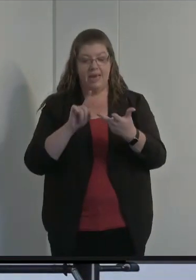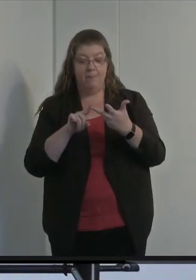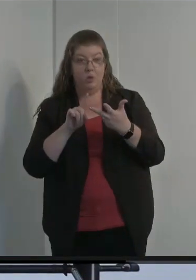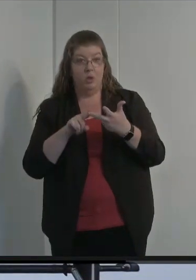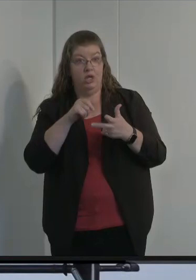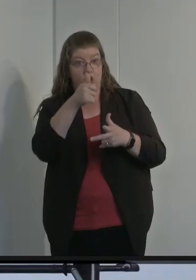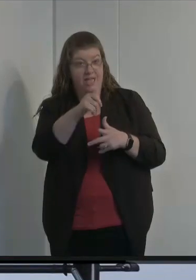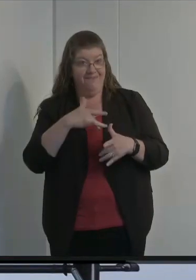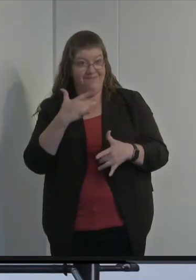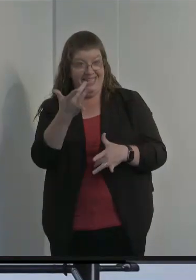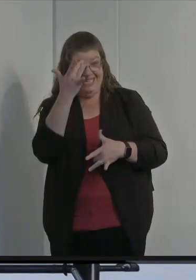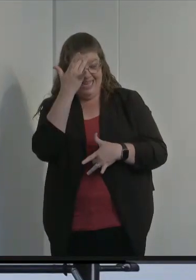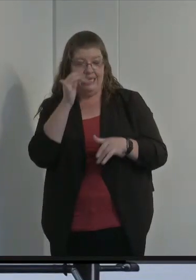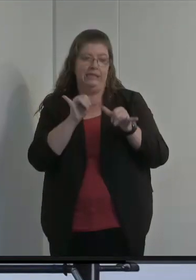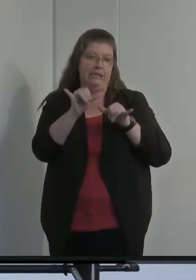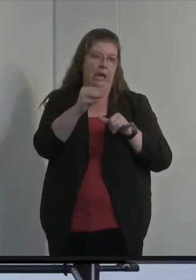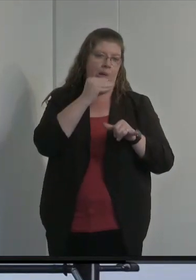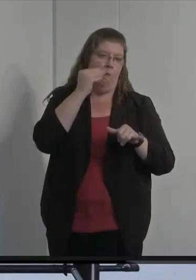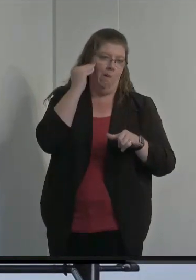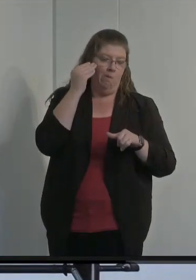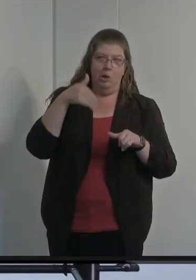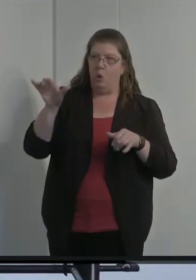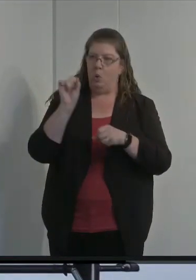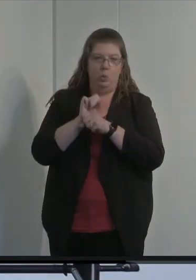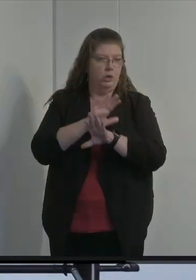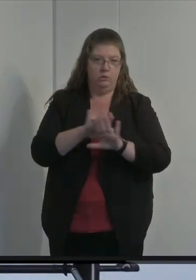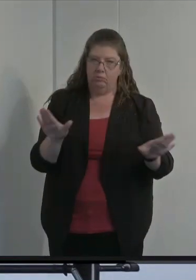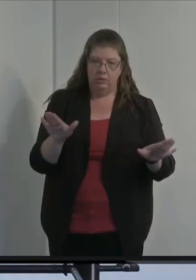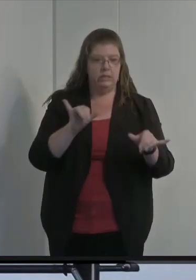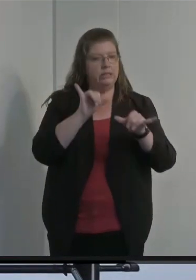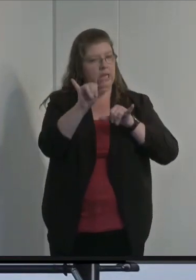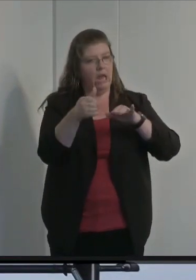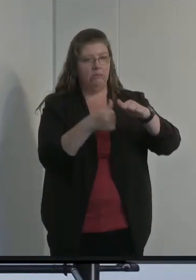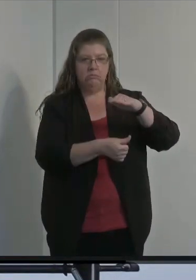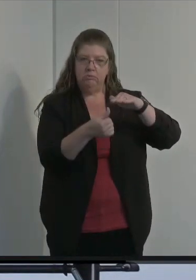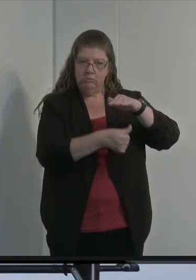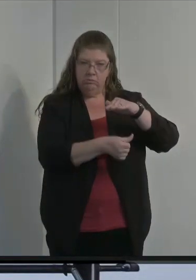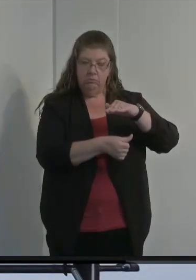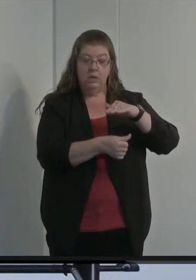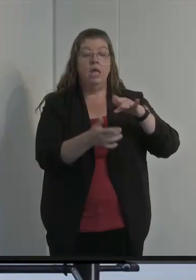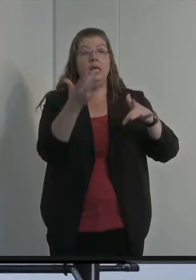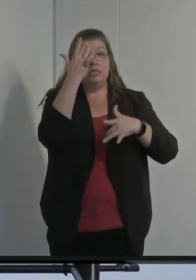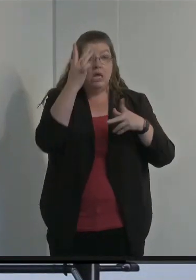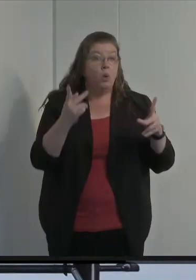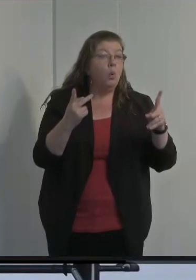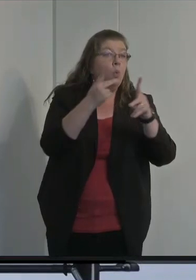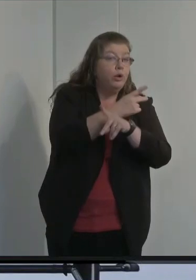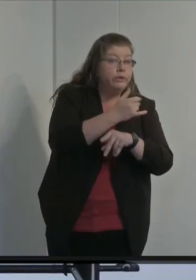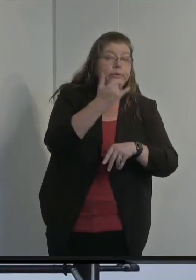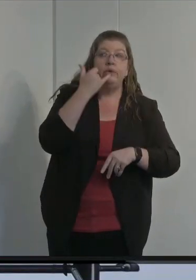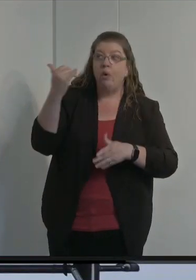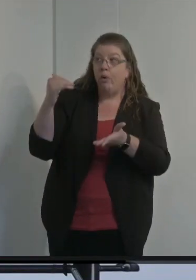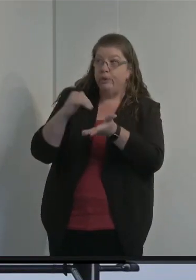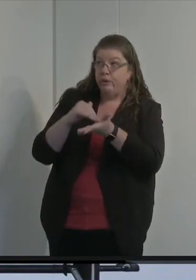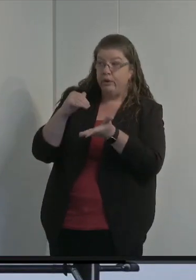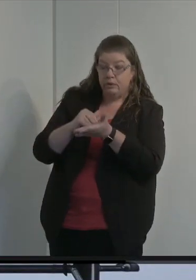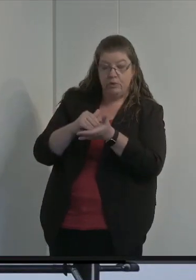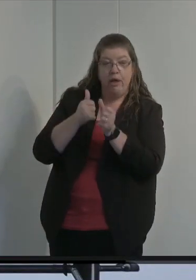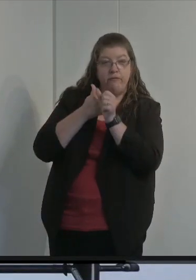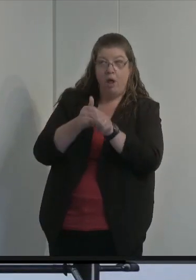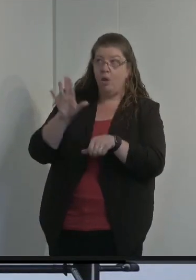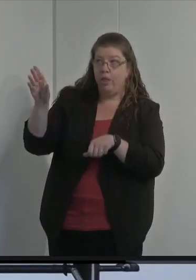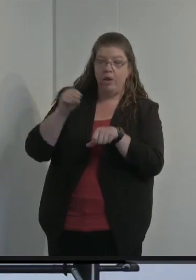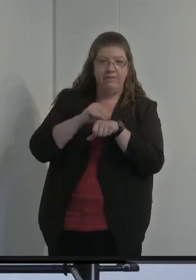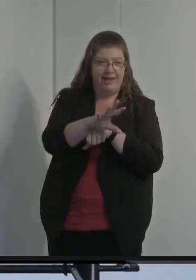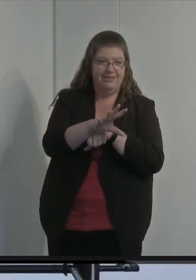you feel sick, stay home. Don't go to work and isolate yourself. If your symptoms worsen, call your doctor or clinic and follow their medical